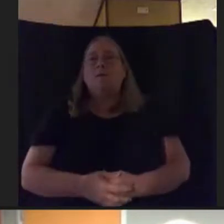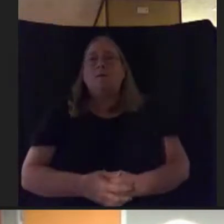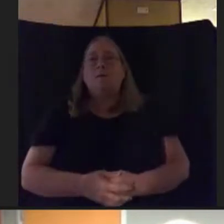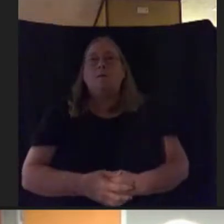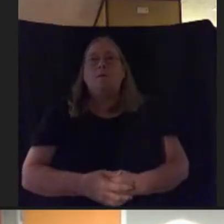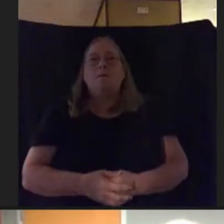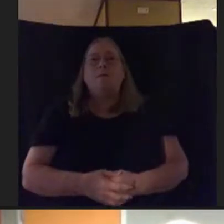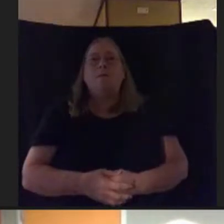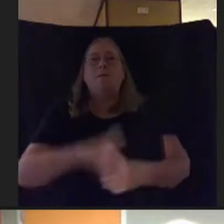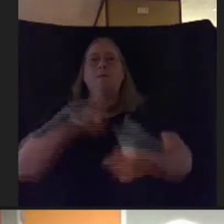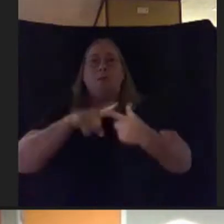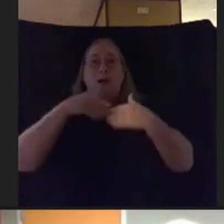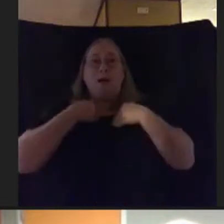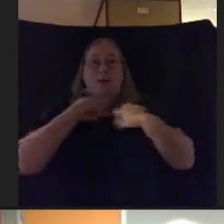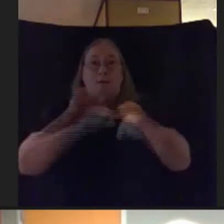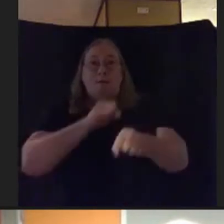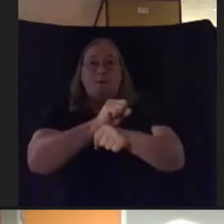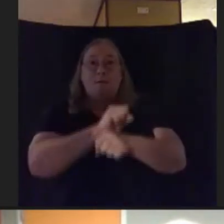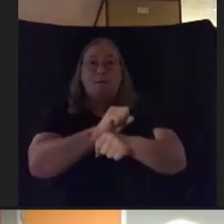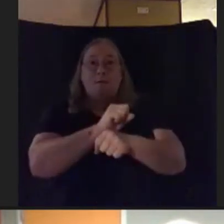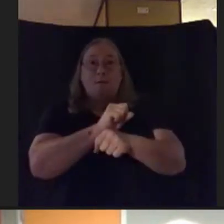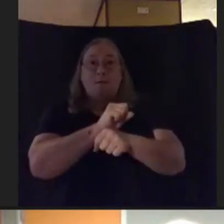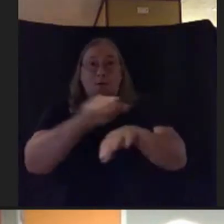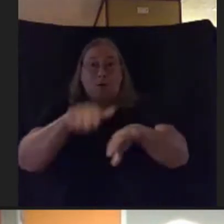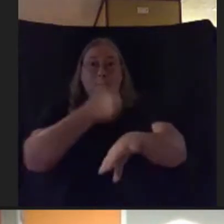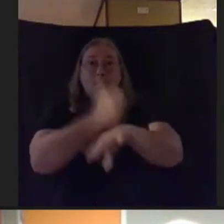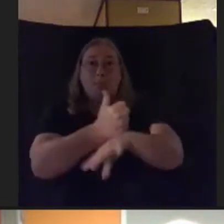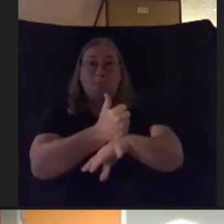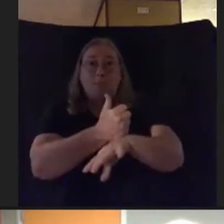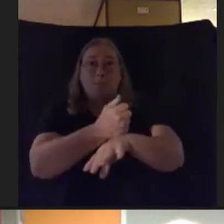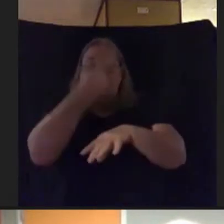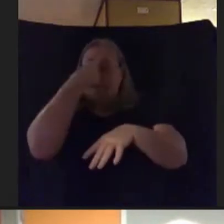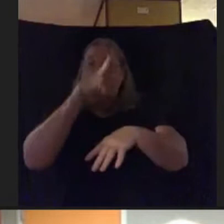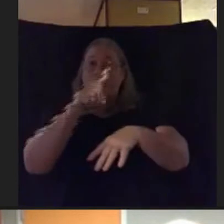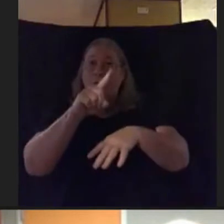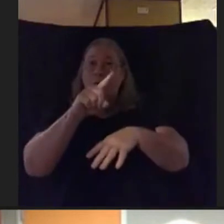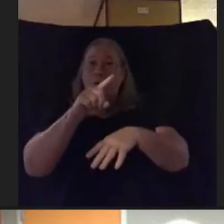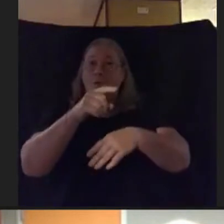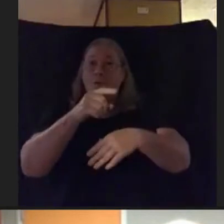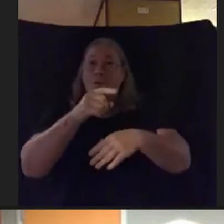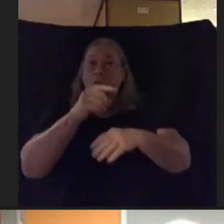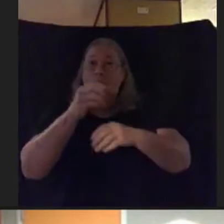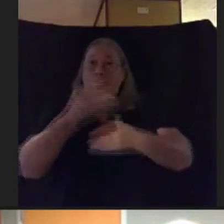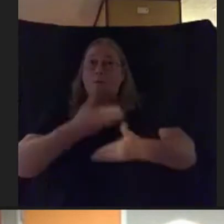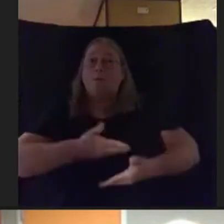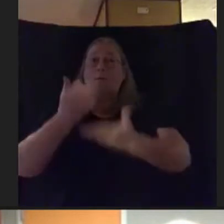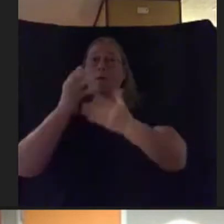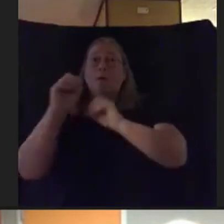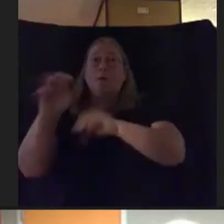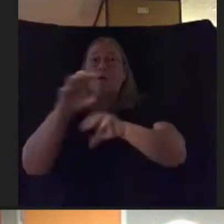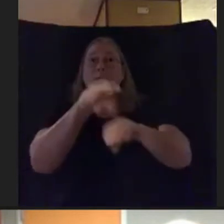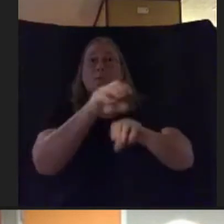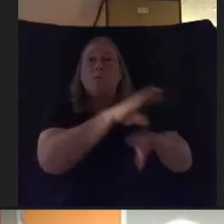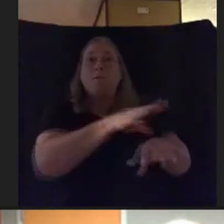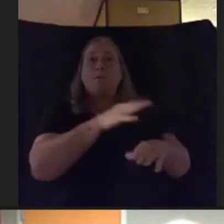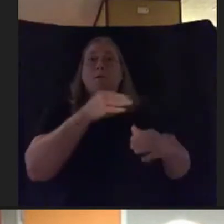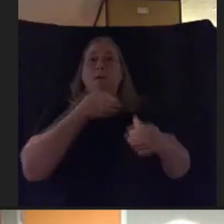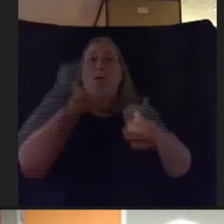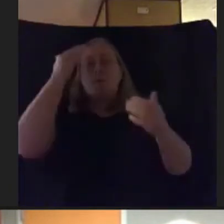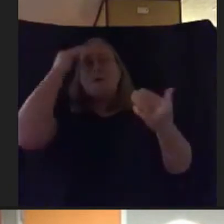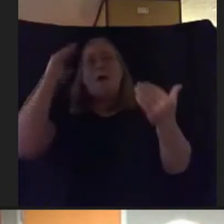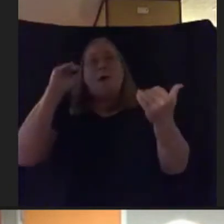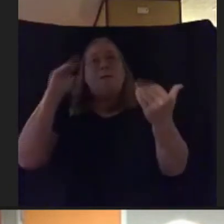have an appointment, we're building appointments based on anticipated delivery, and we have every expectation that we will